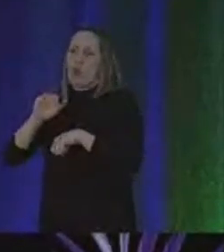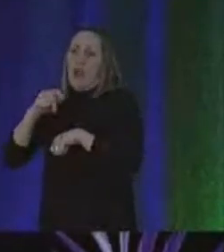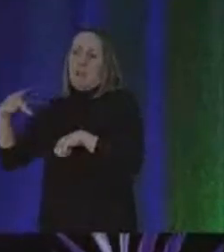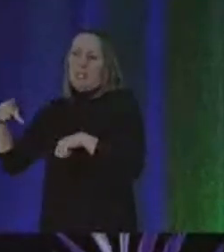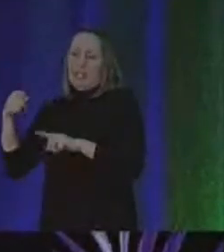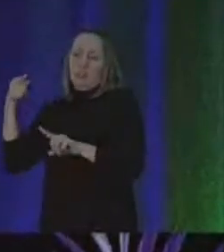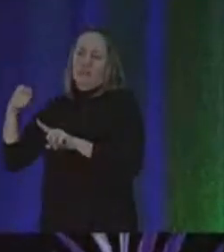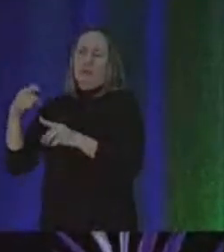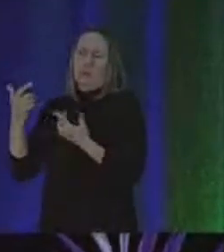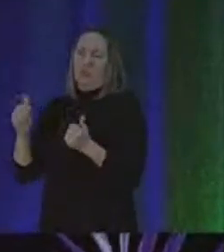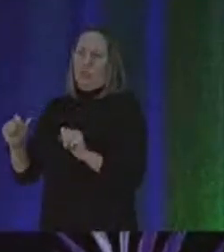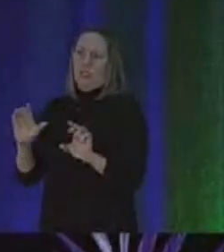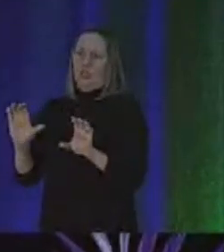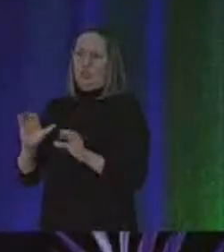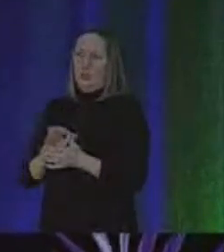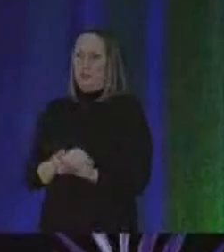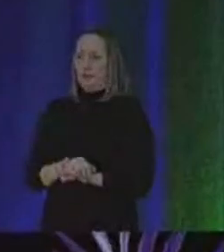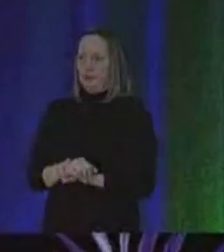to do.